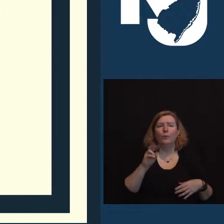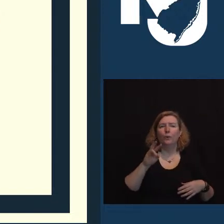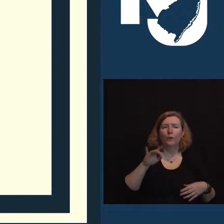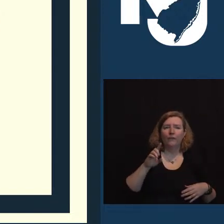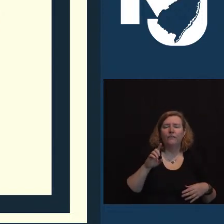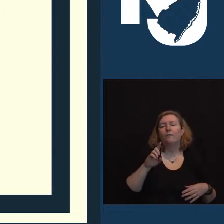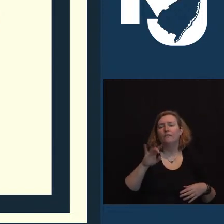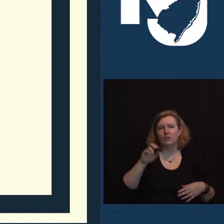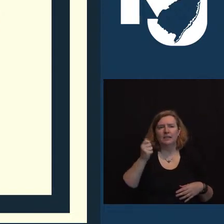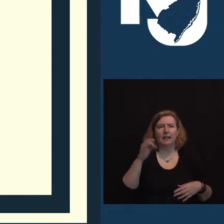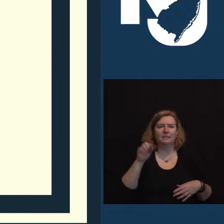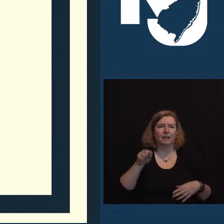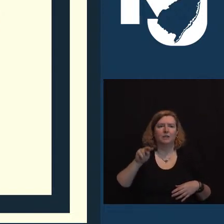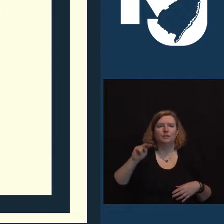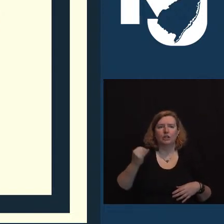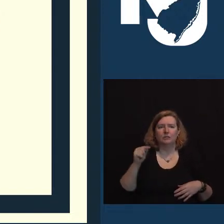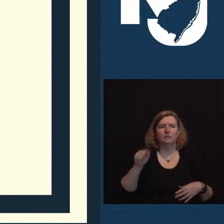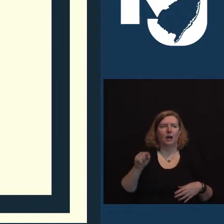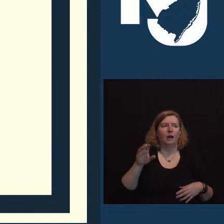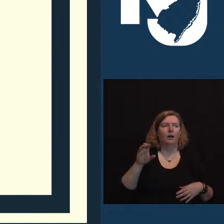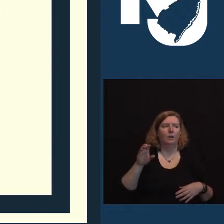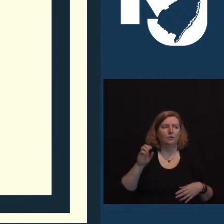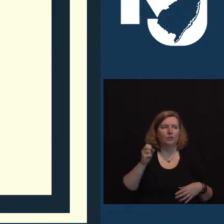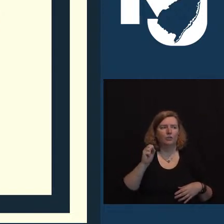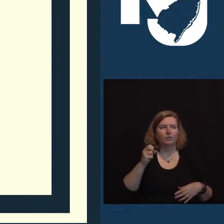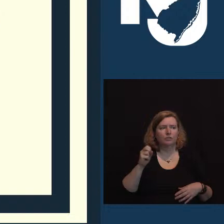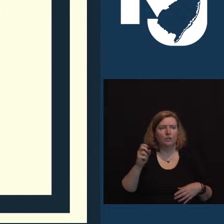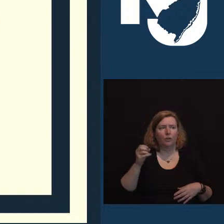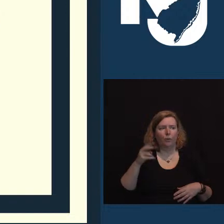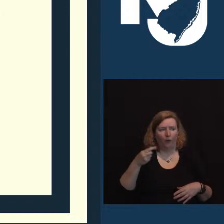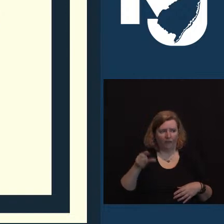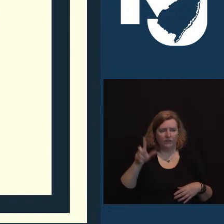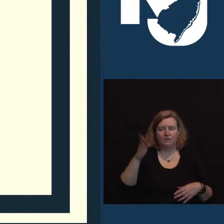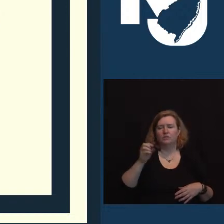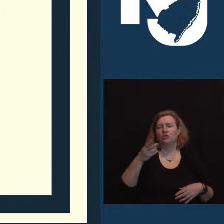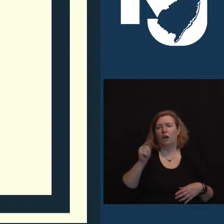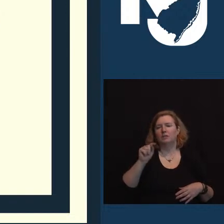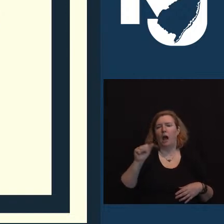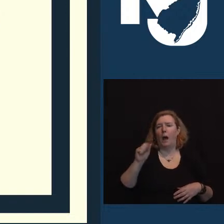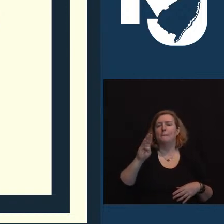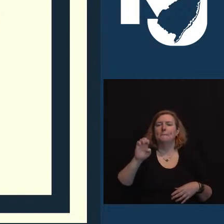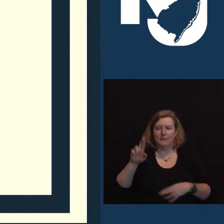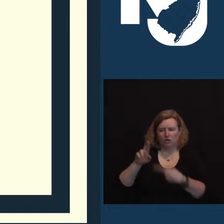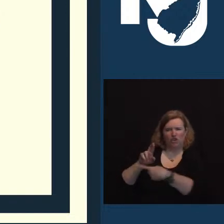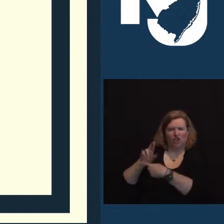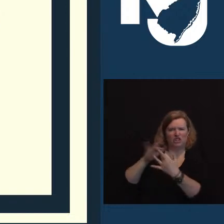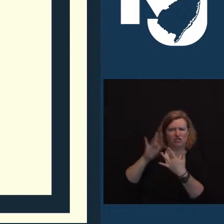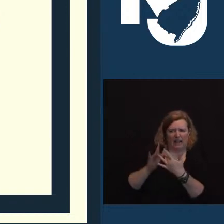covid19.nj.gov/shot-and-a-beer, but these are the new ones, and I want to read them out because they deserve to get a shout out.